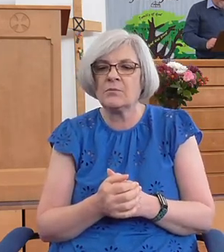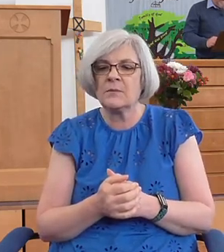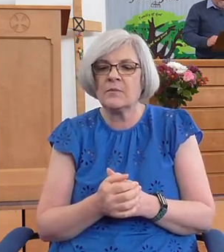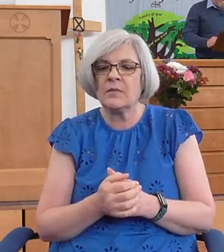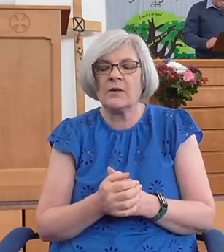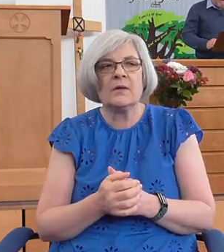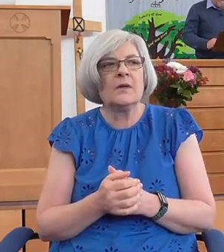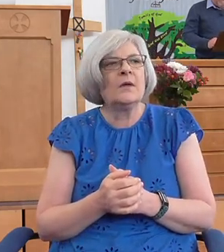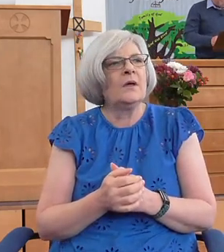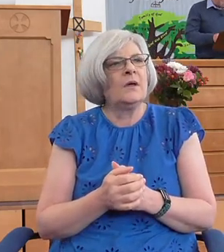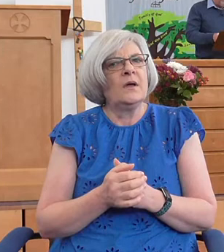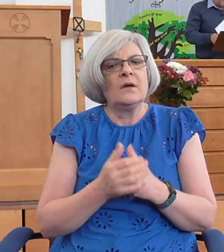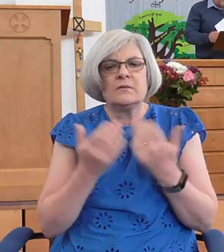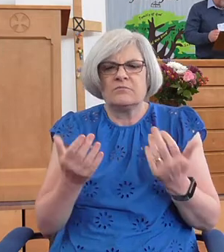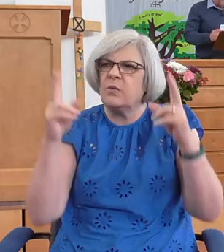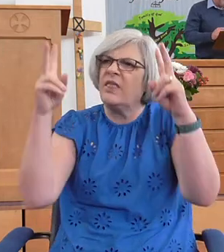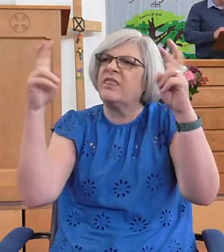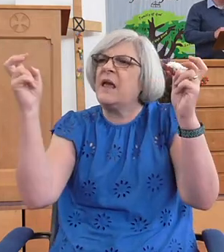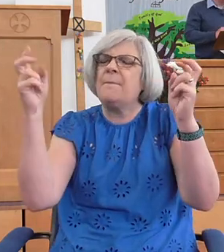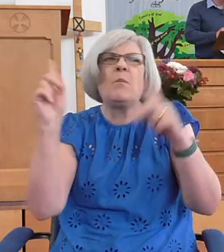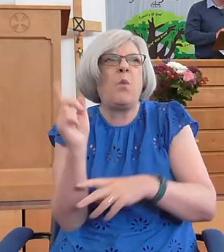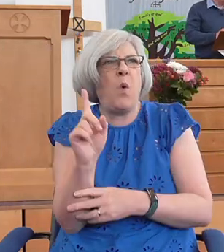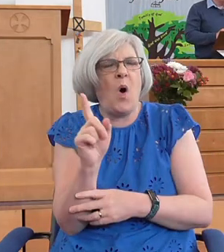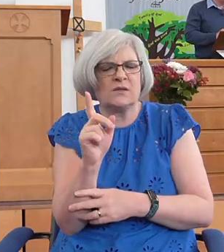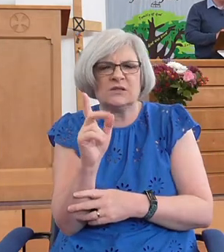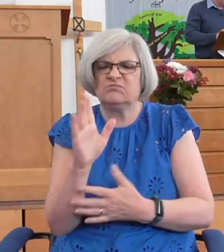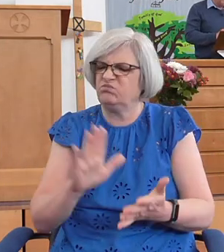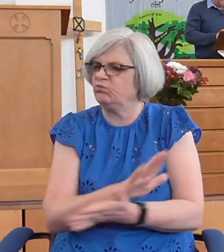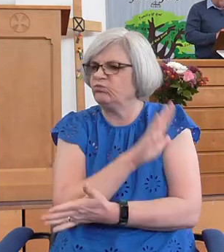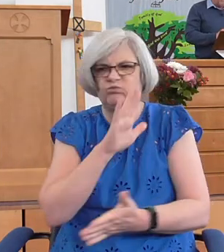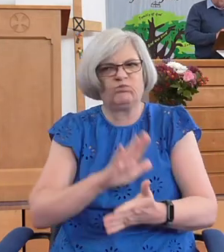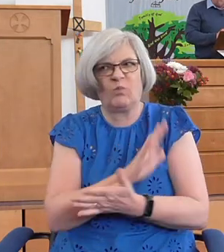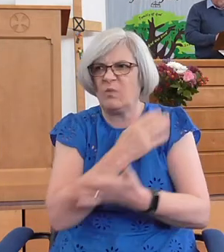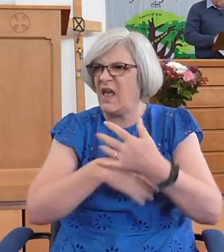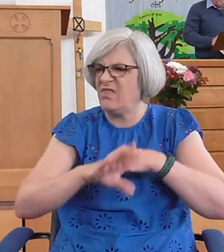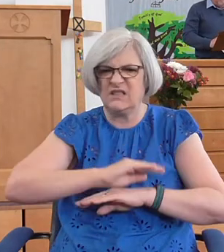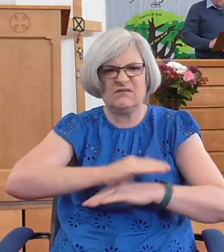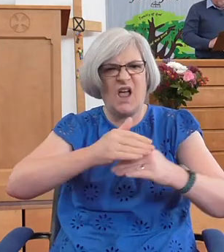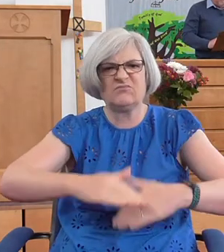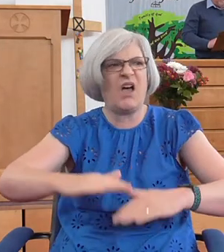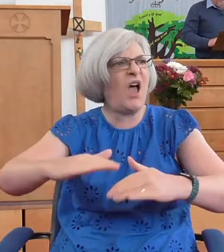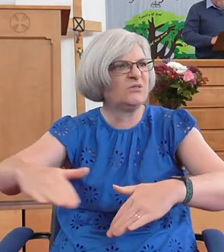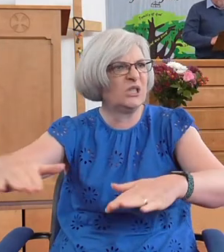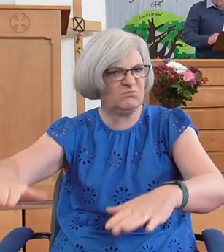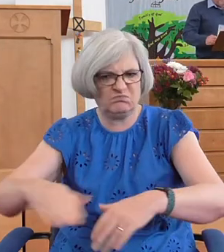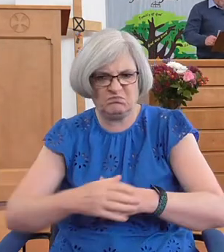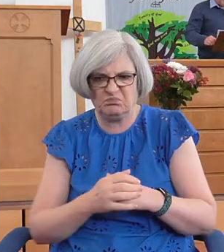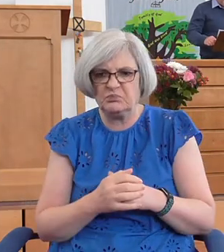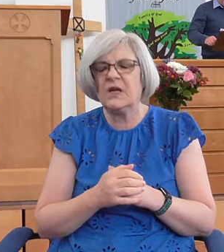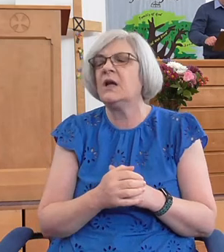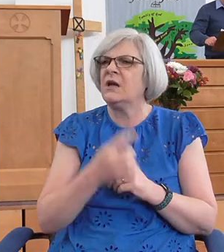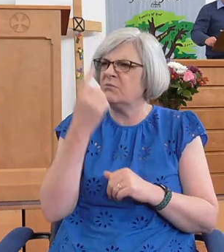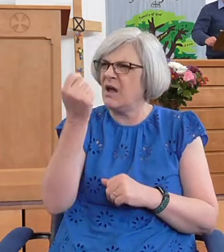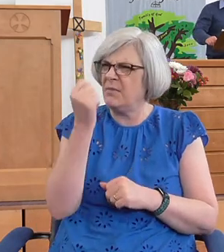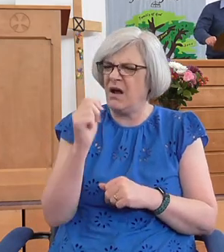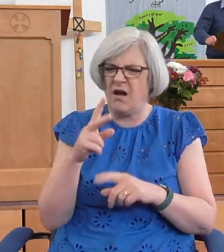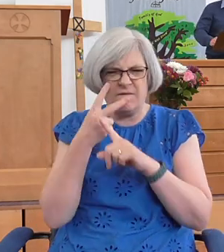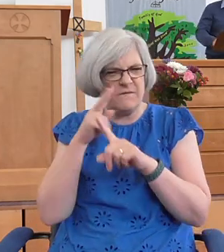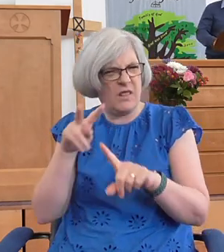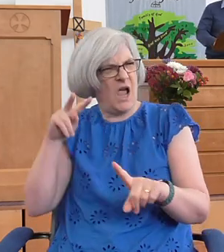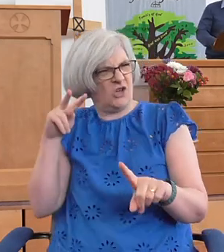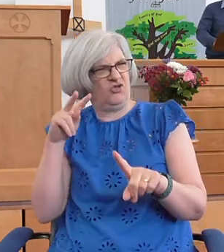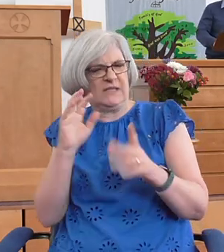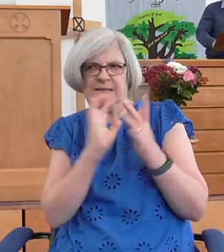We take as a theme for worship today, discontent in the desert. And we remember the reflection of the psalmist in